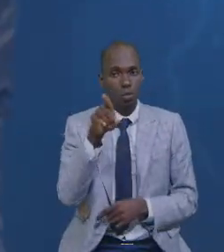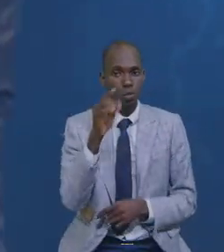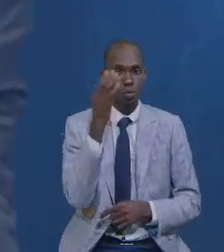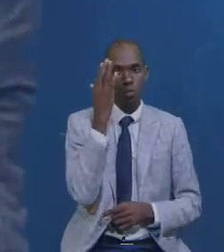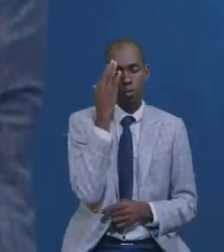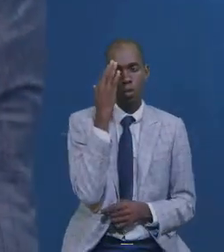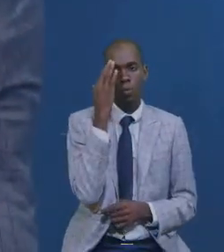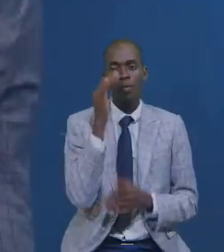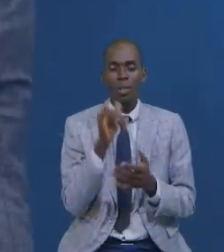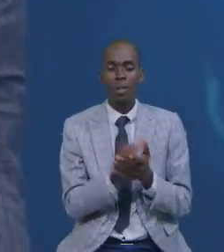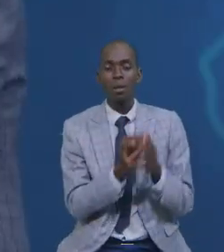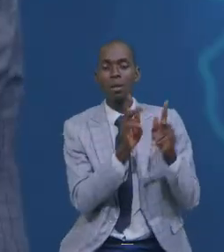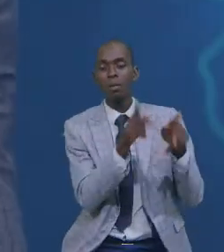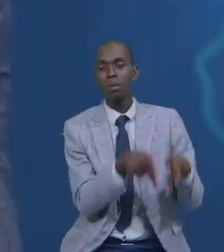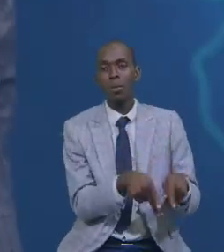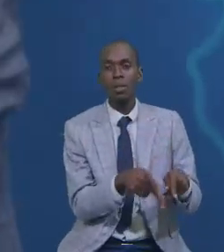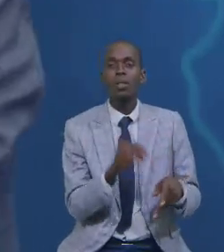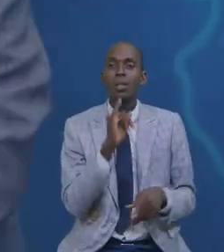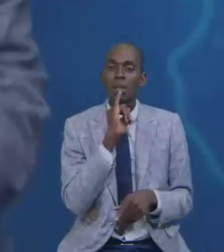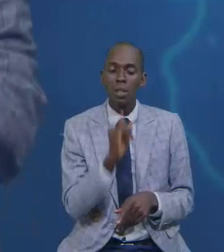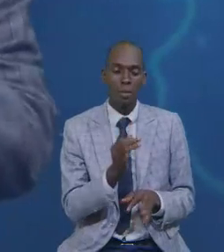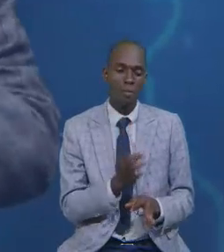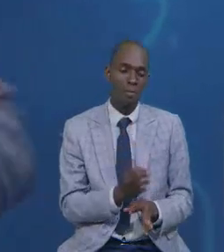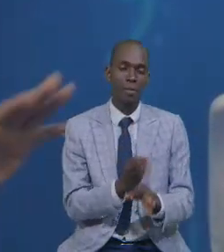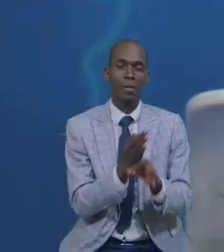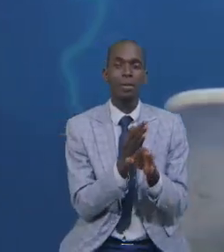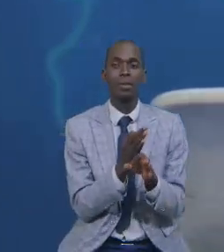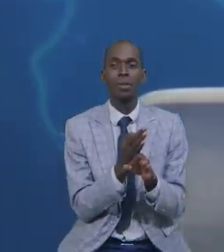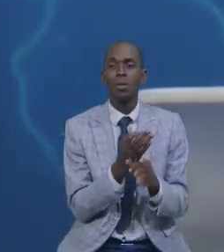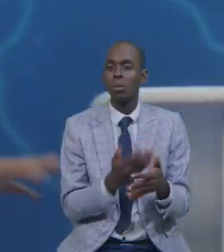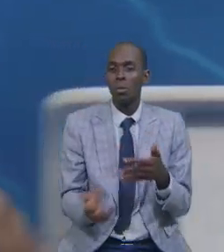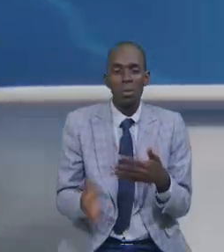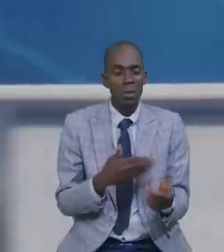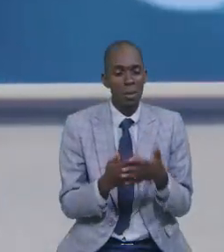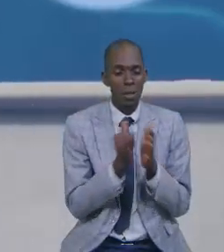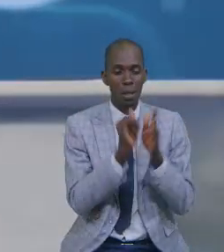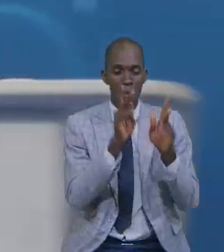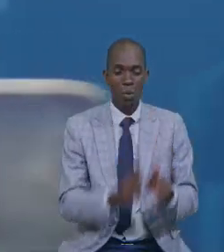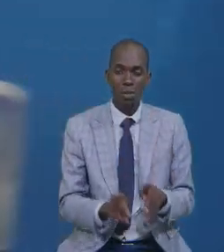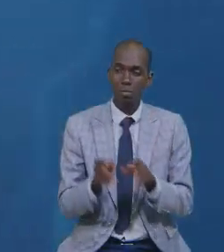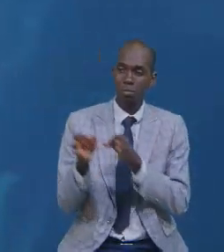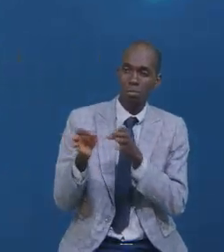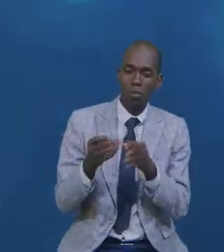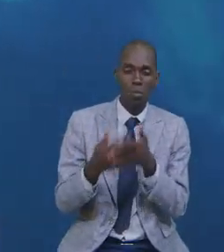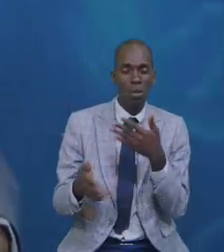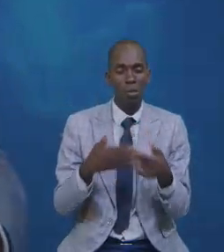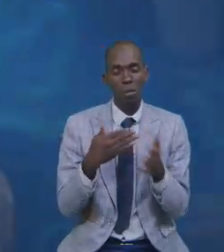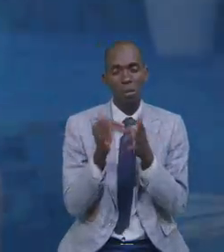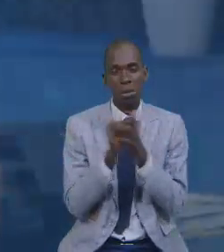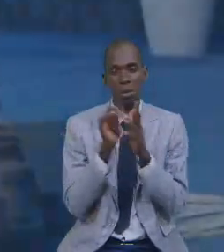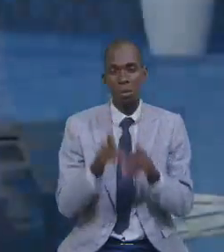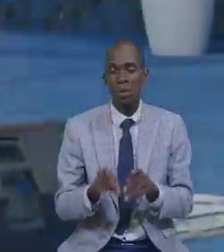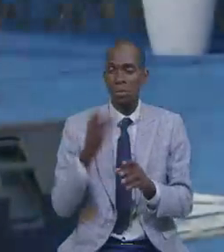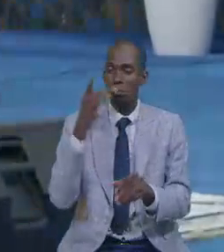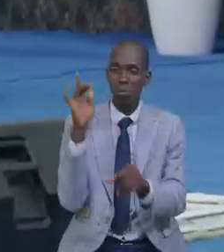that that fellow is faithful. Whatever he tells you, whatever he promises you,